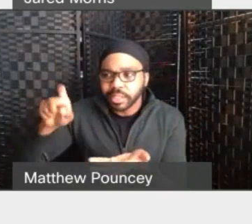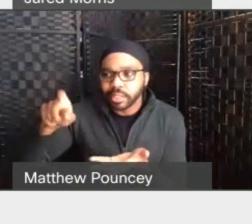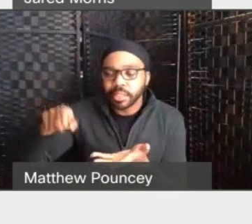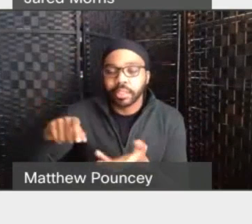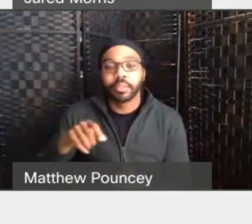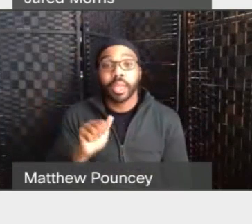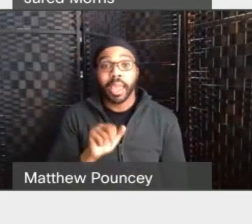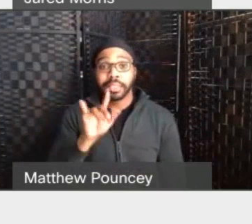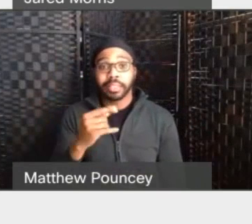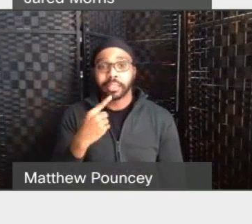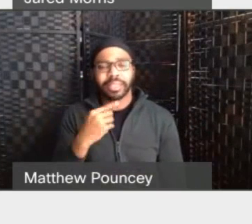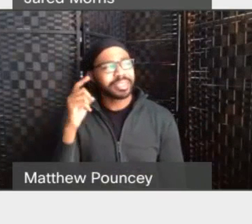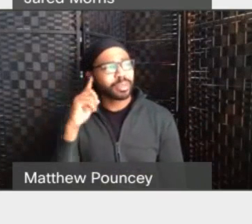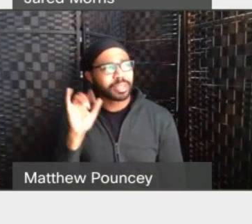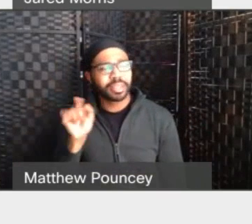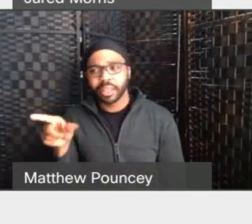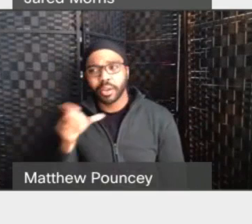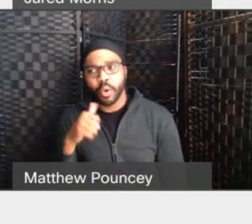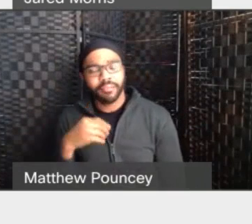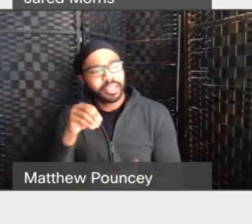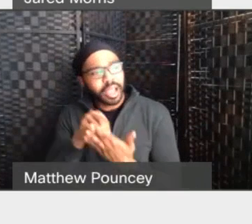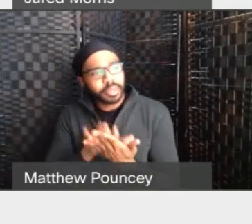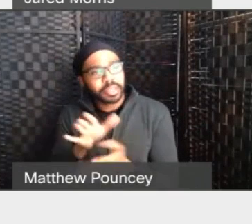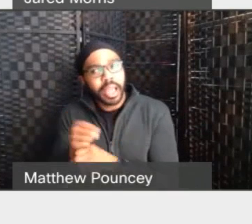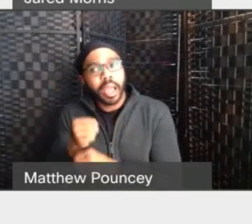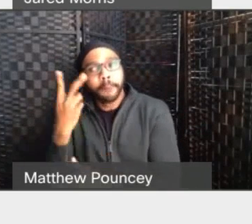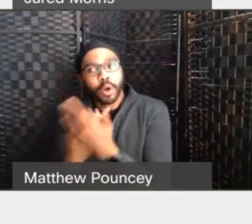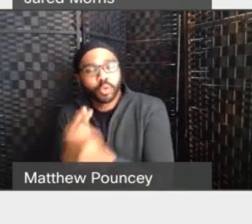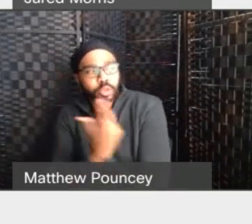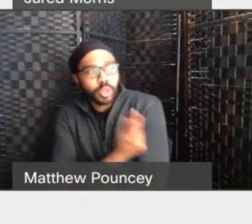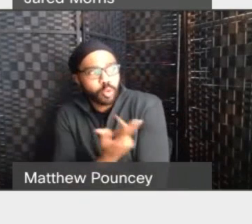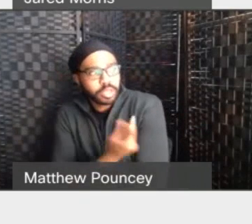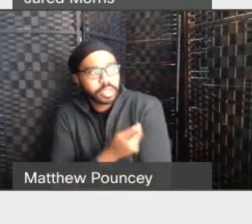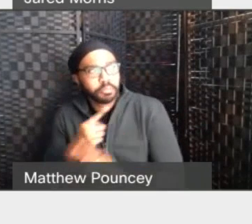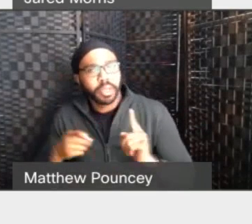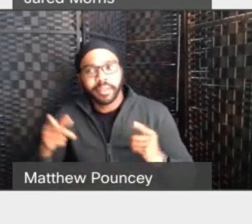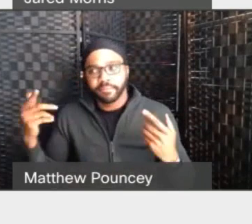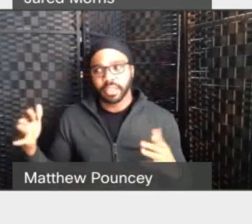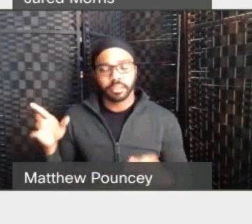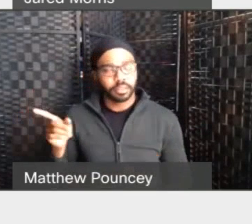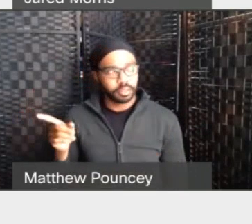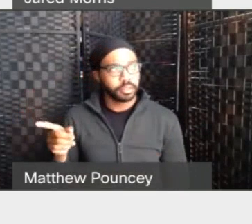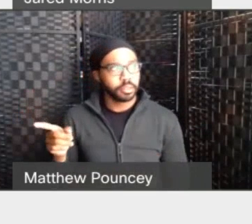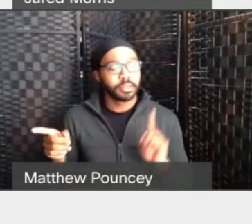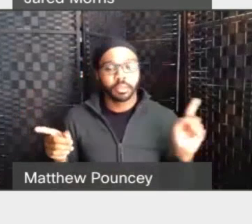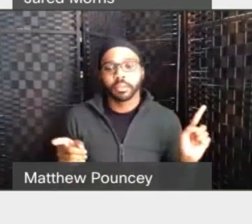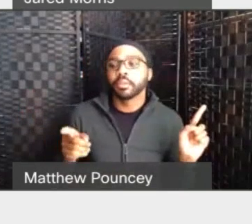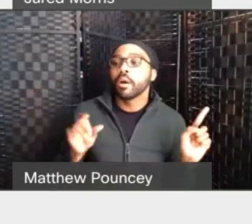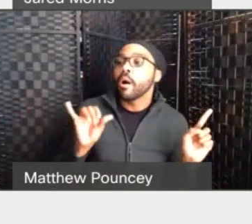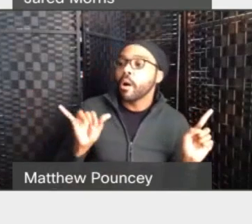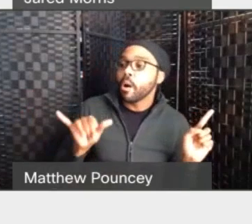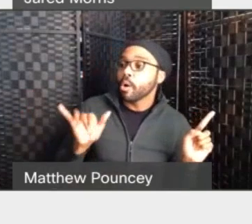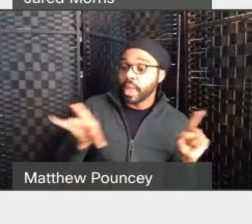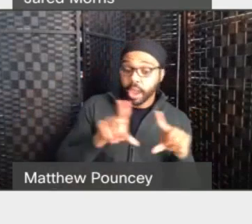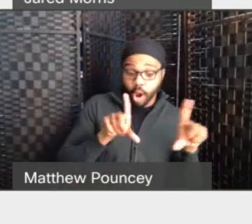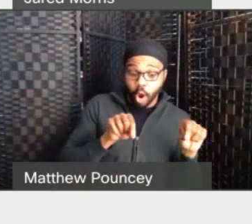have documentation that they got both doses, but they did. Oh, and the 3x5 card is written